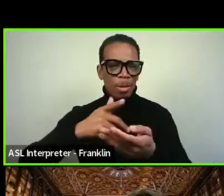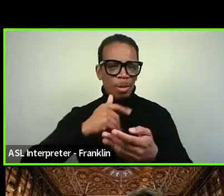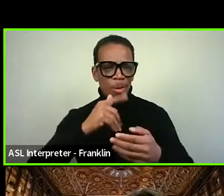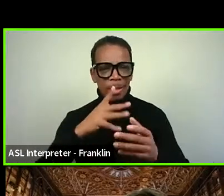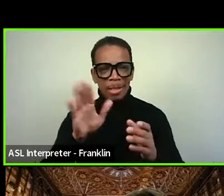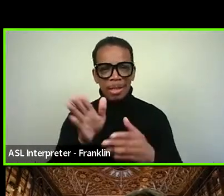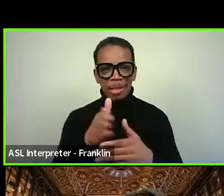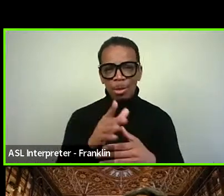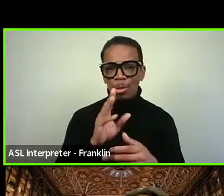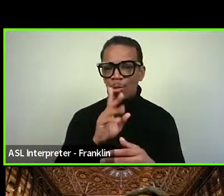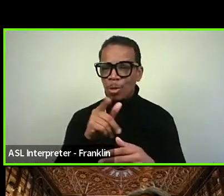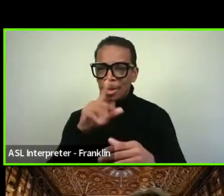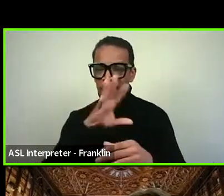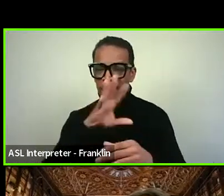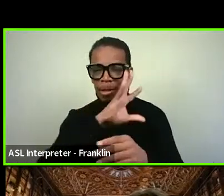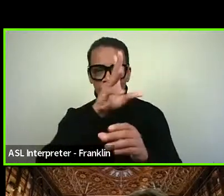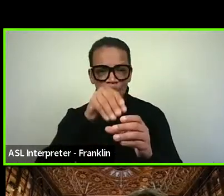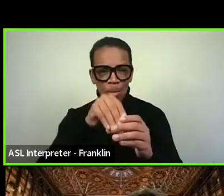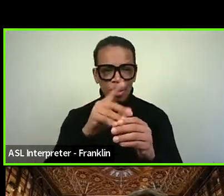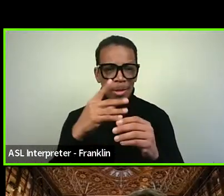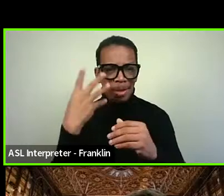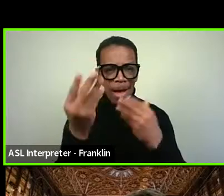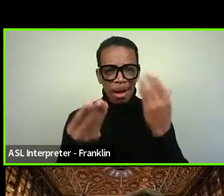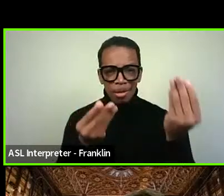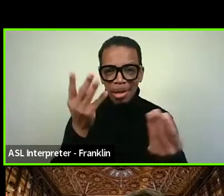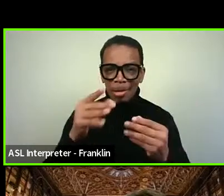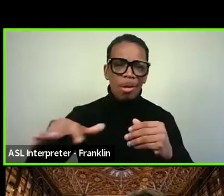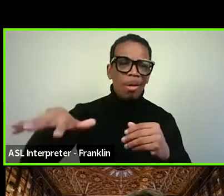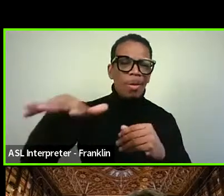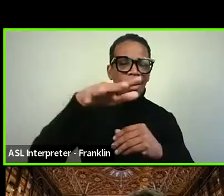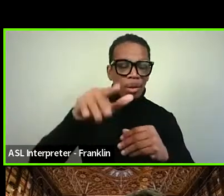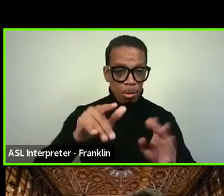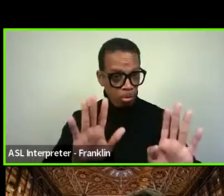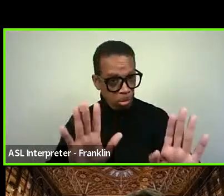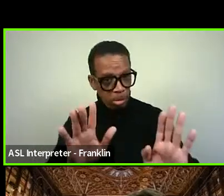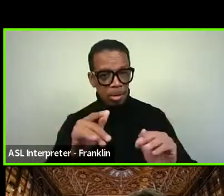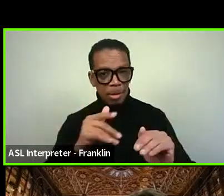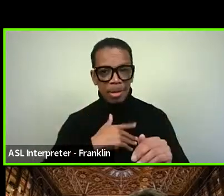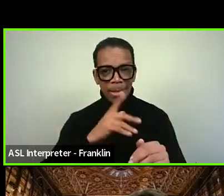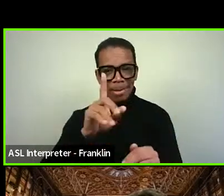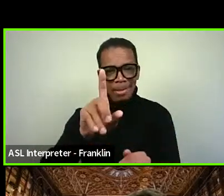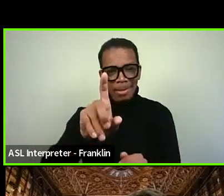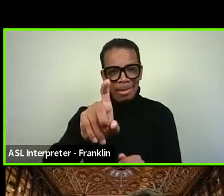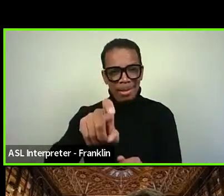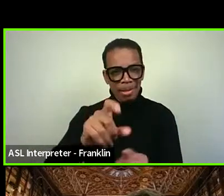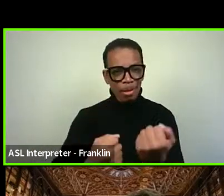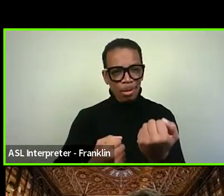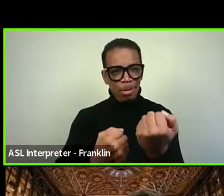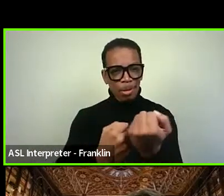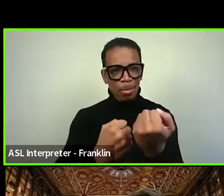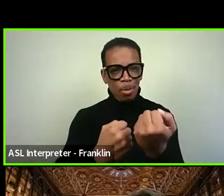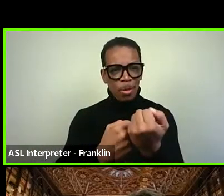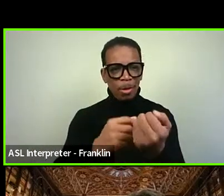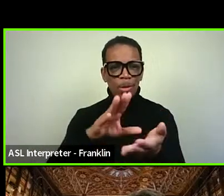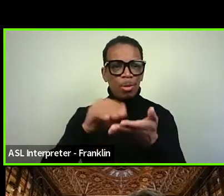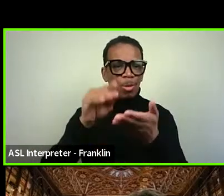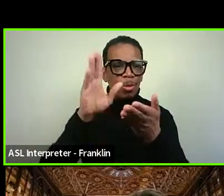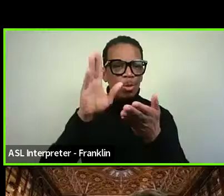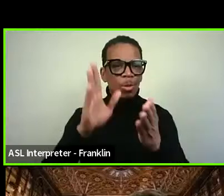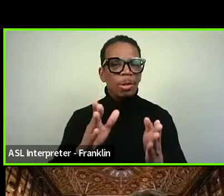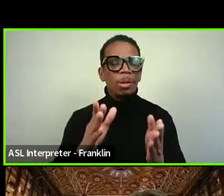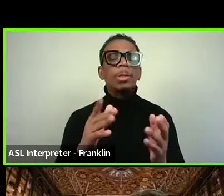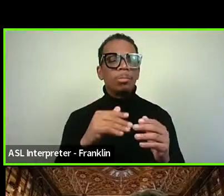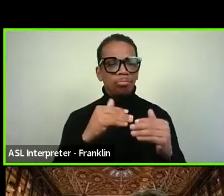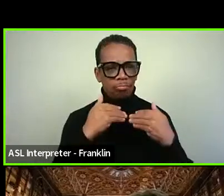of the classroom, in the communities, etc. right? And so I say the needs of supporting our students as